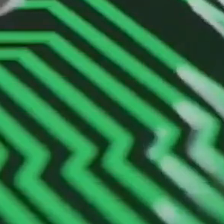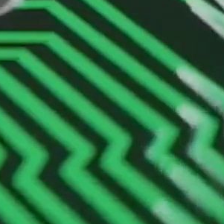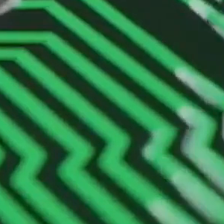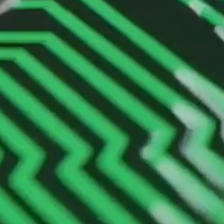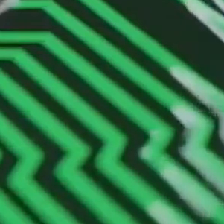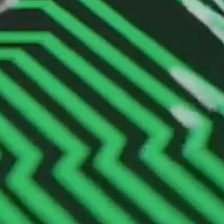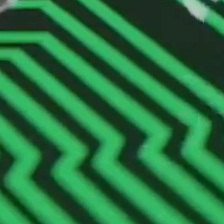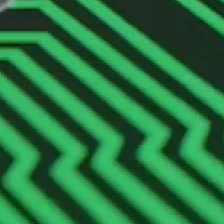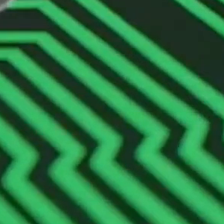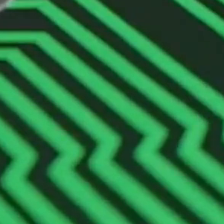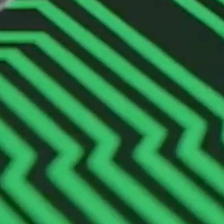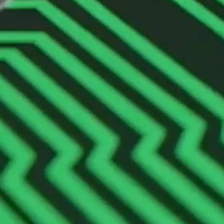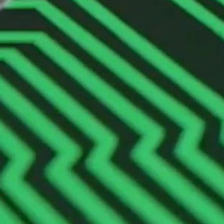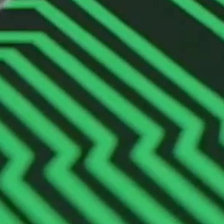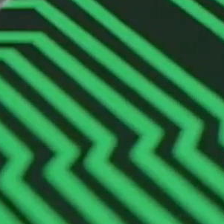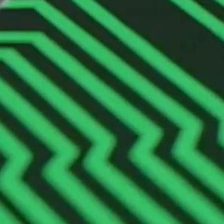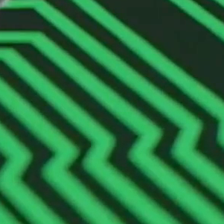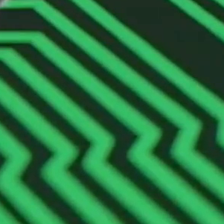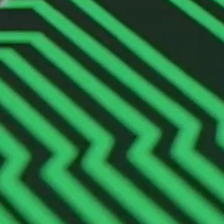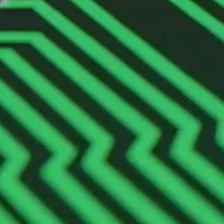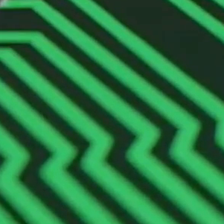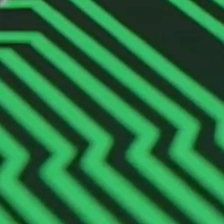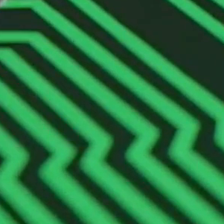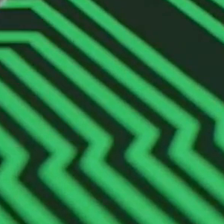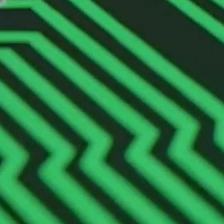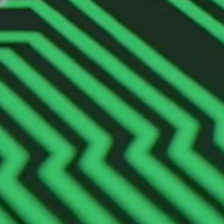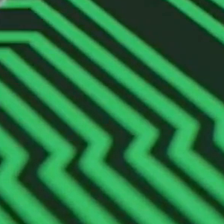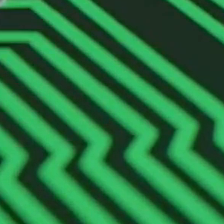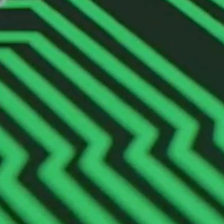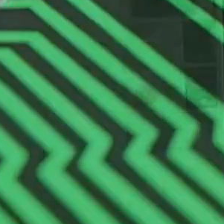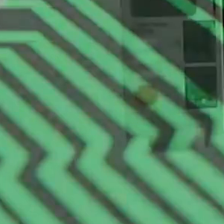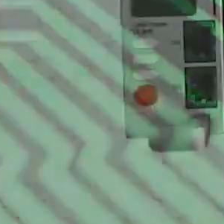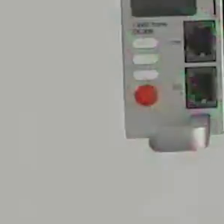wavelength 100-800 gigabit programmability.